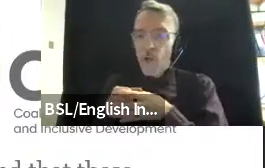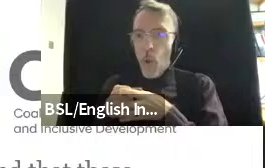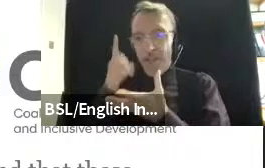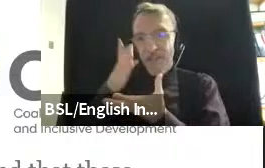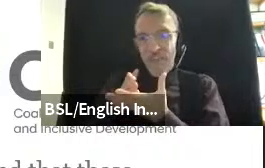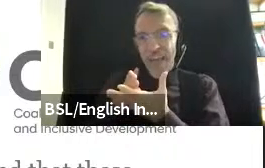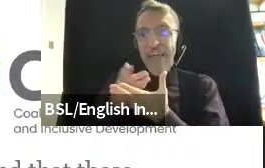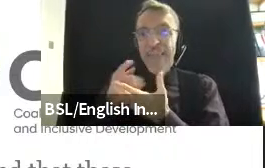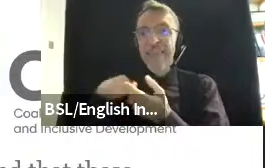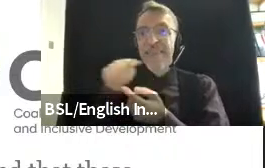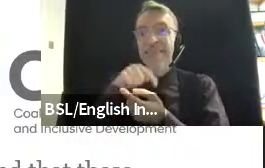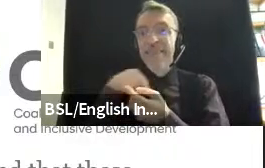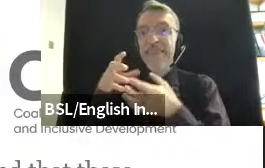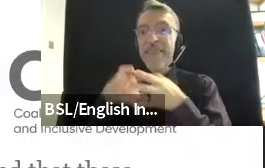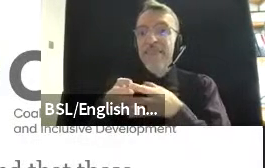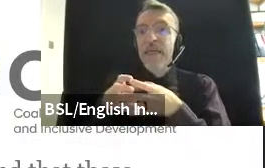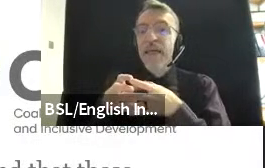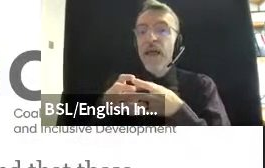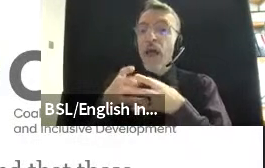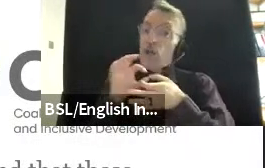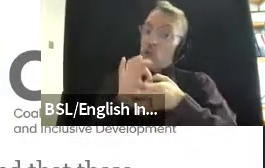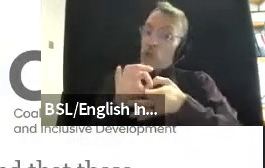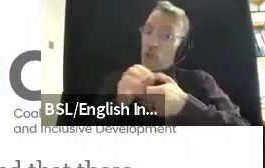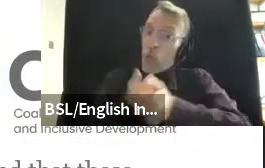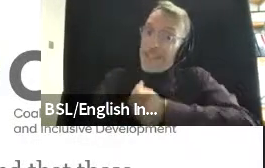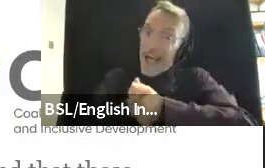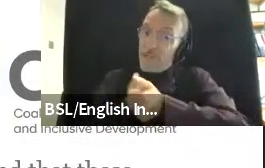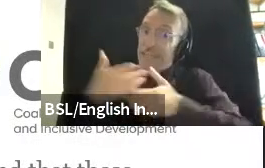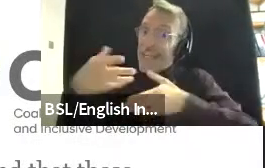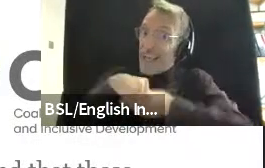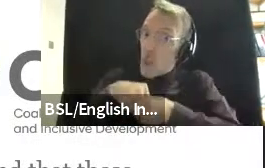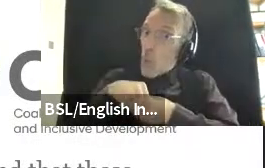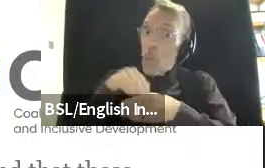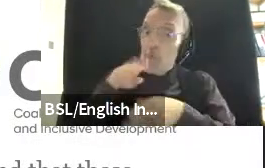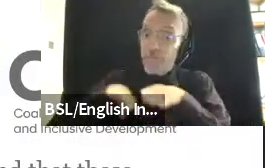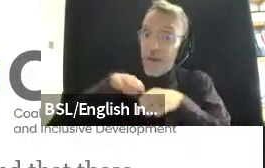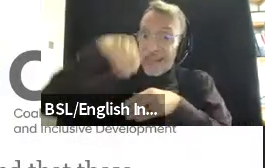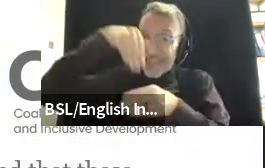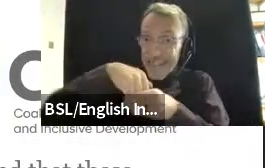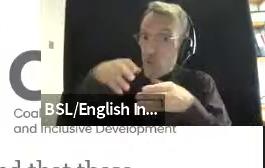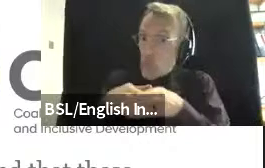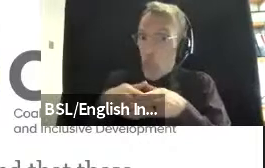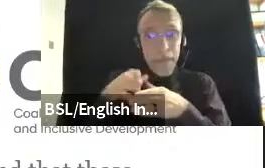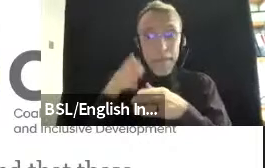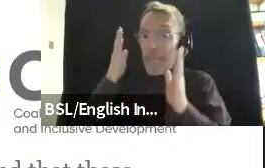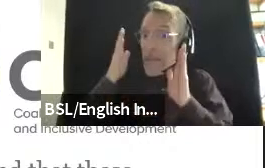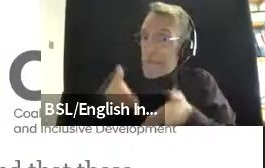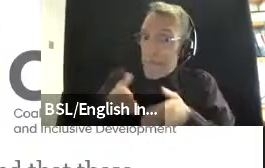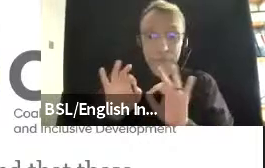group, necessarily creates solidarity and inclusive practices within that group.